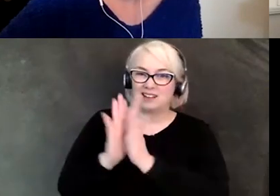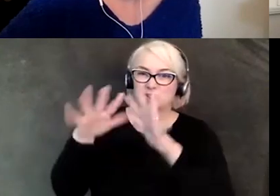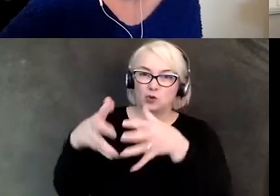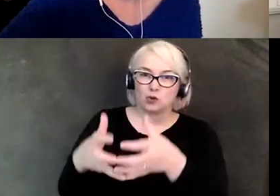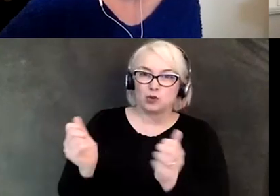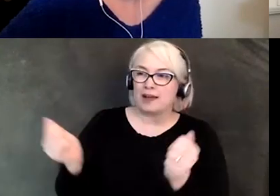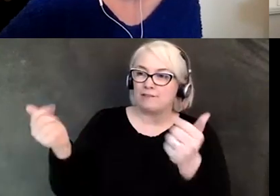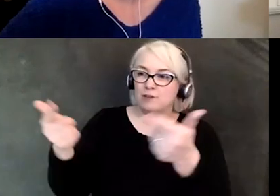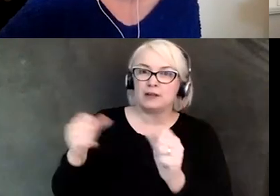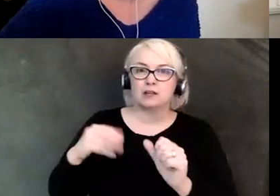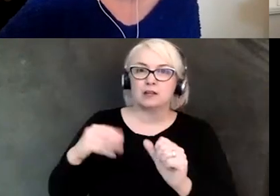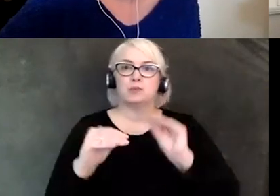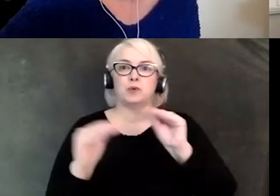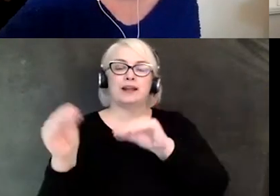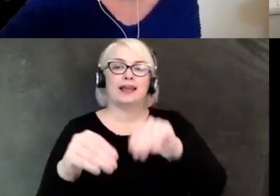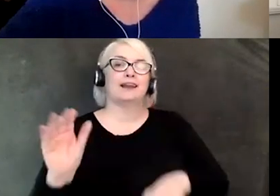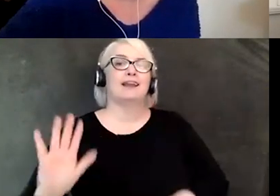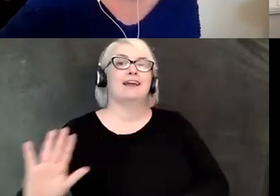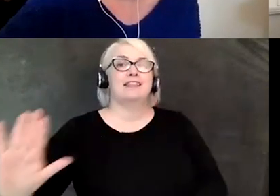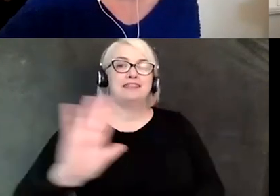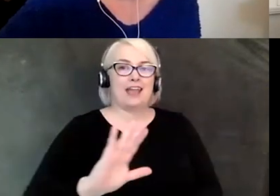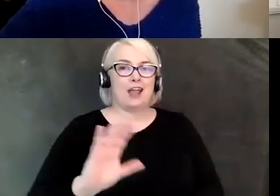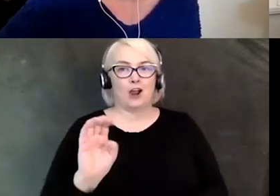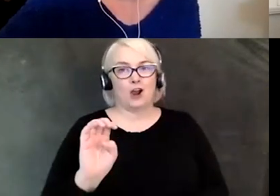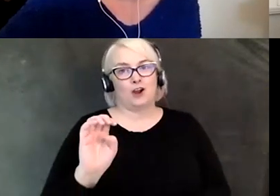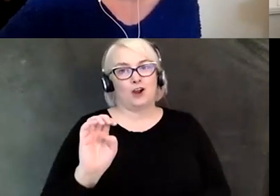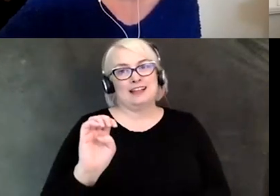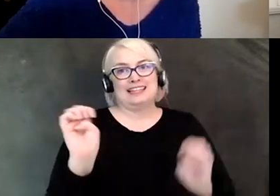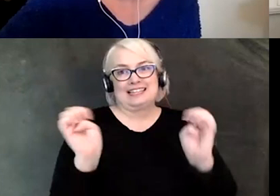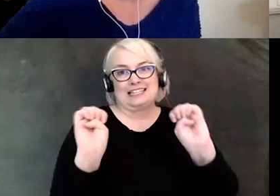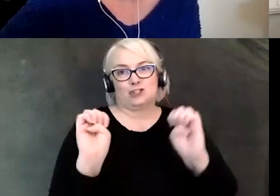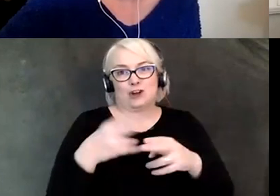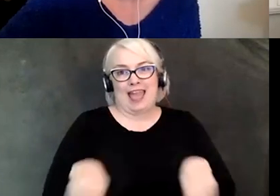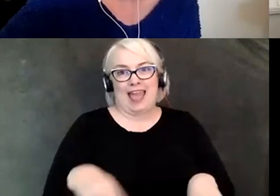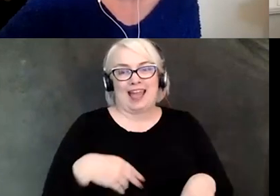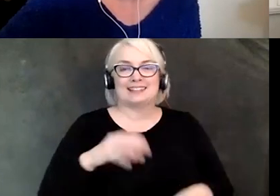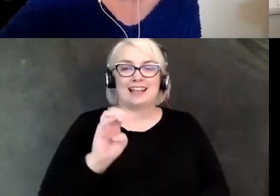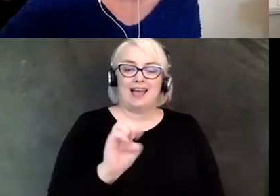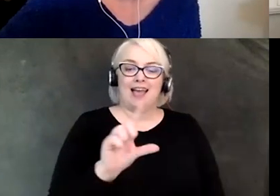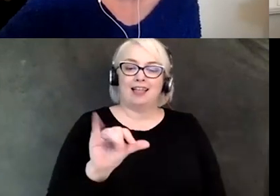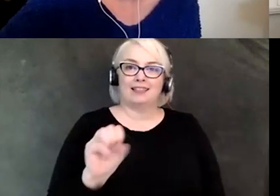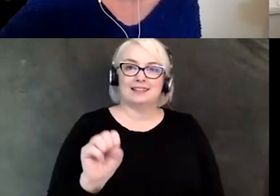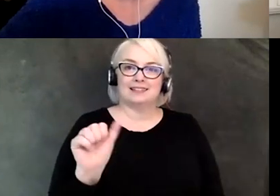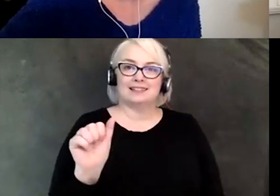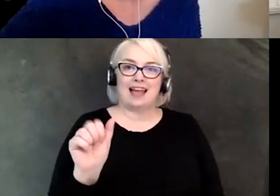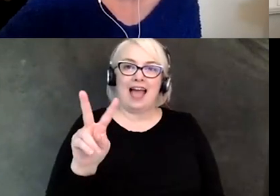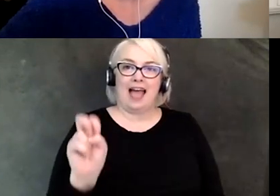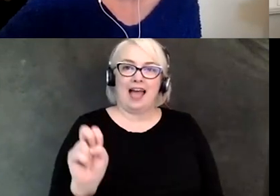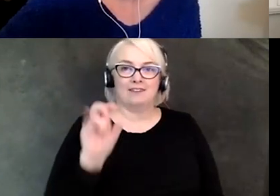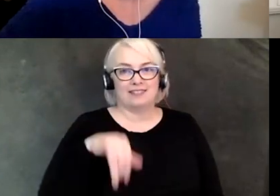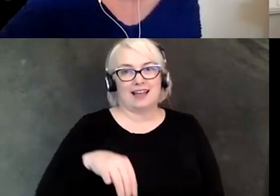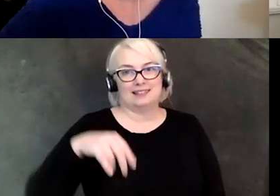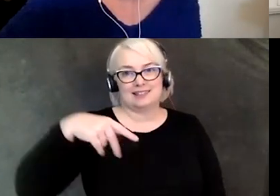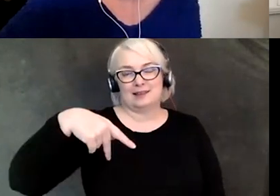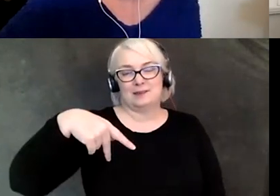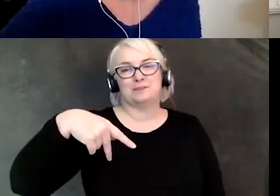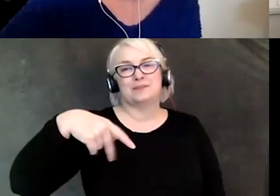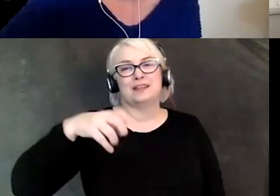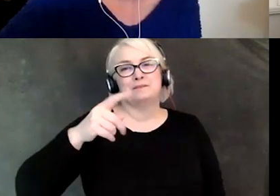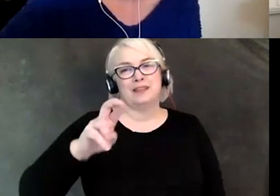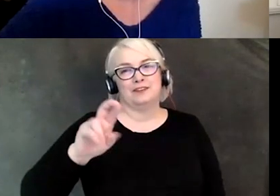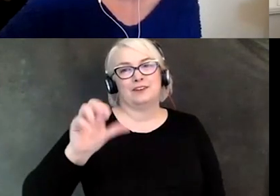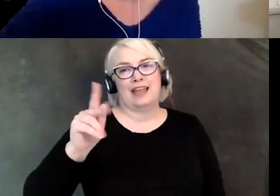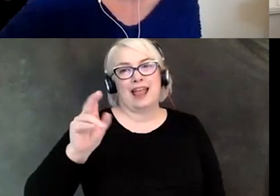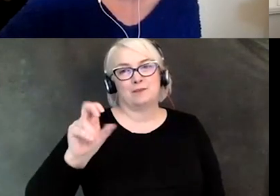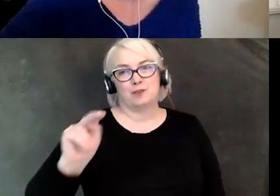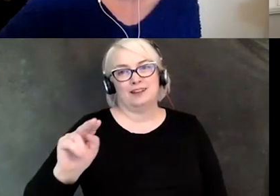their own Easter eggs in like Ellis Ave is a, is a Peter Cameron touchstone. I mean, that's like not a character name, but. The street I grew